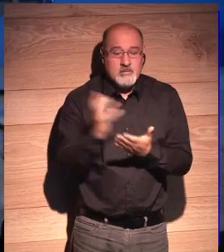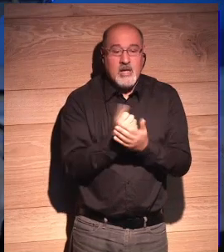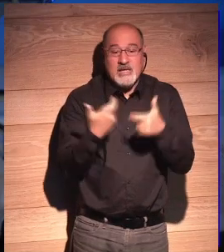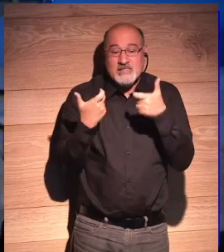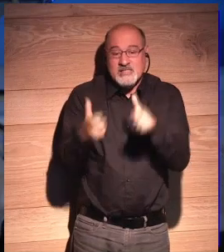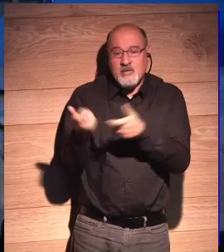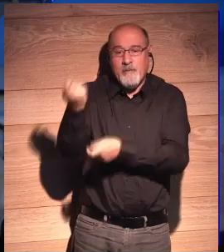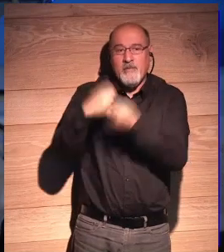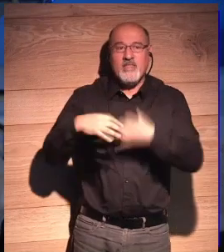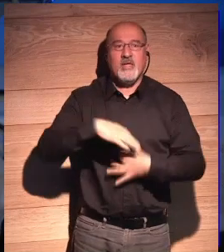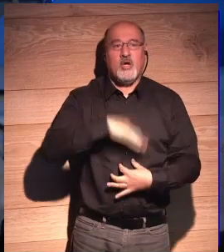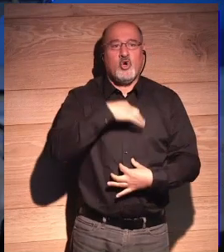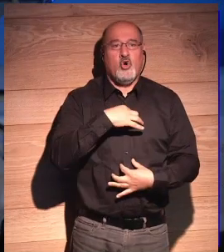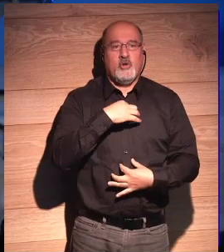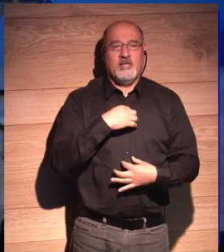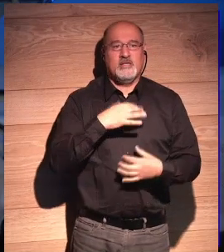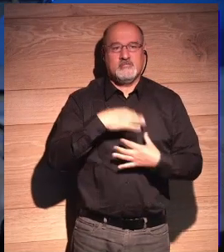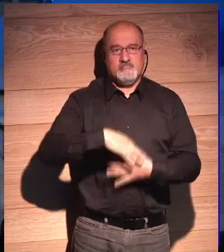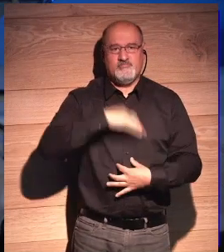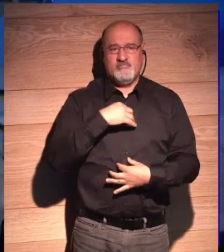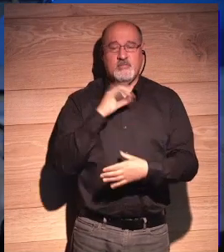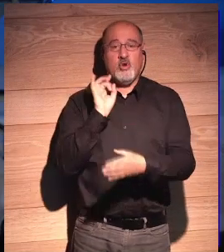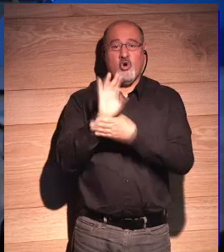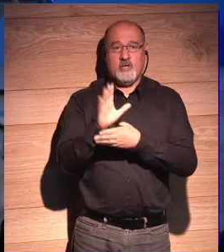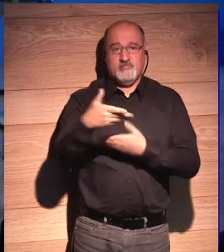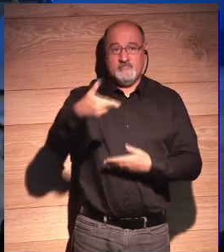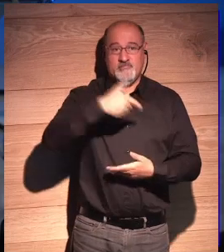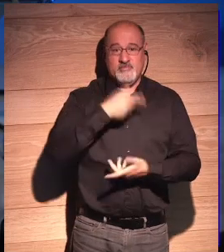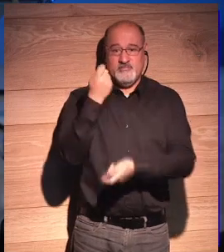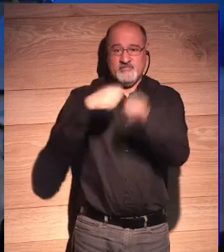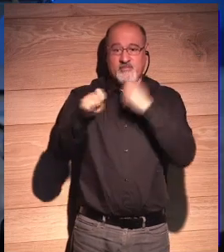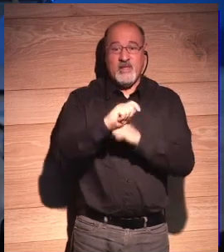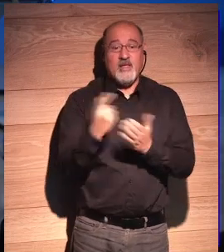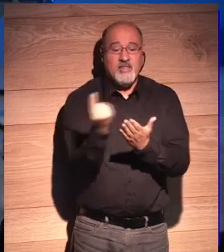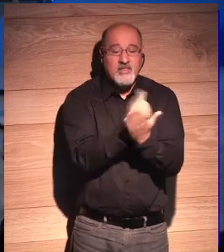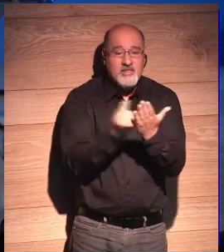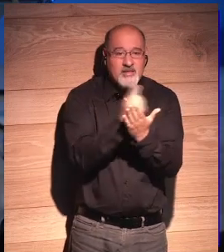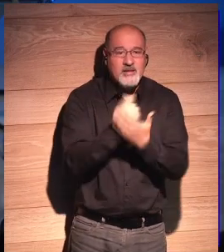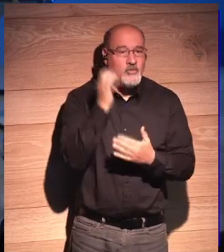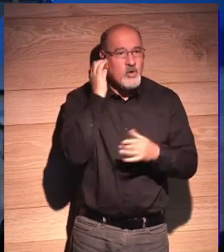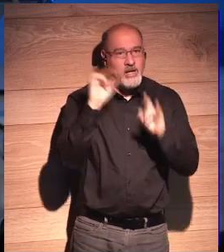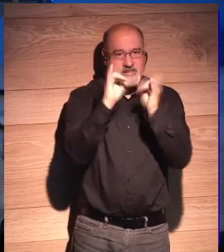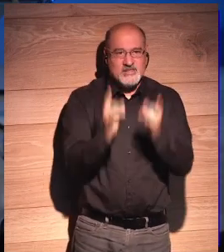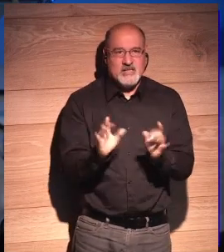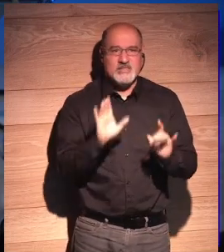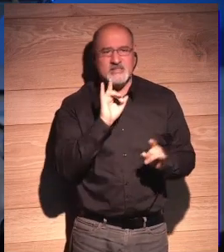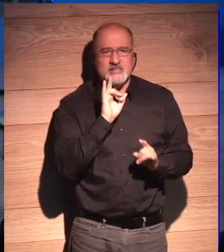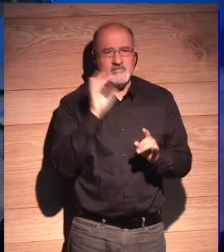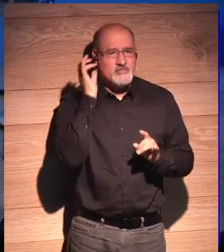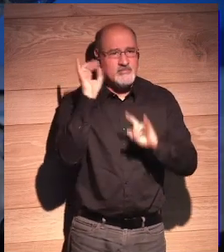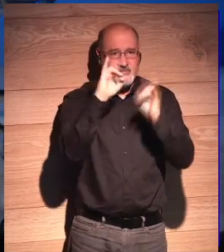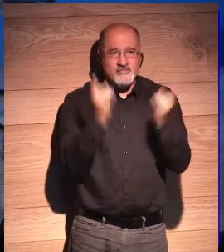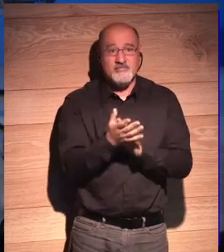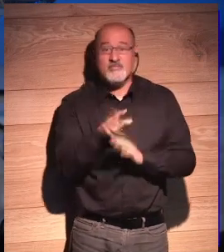designed, and there were some. He even sold ties by mail, where he had